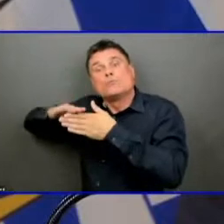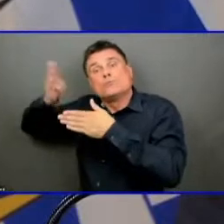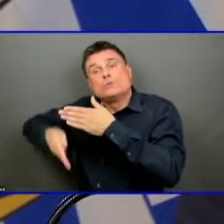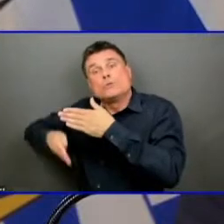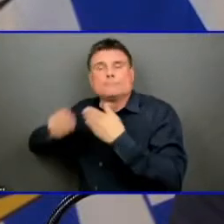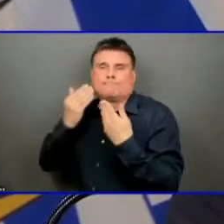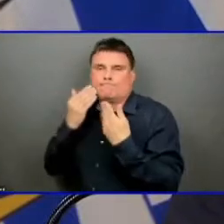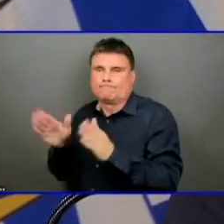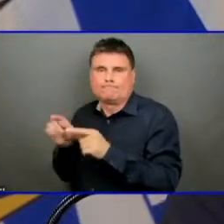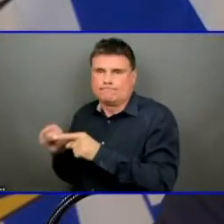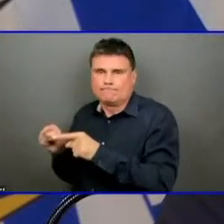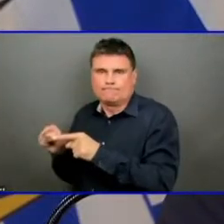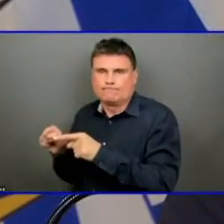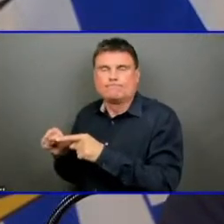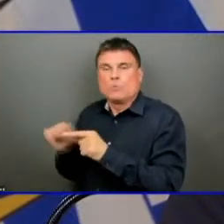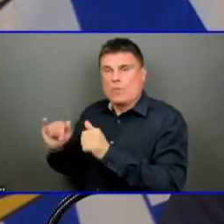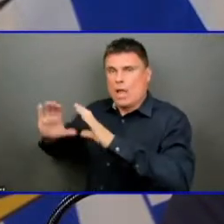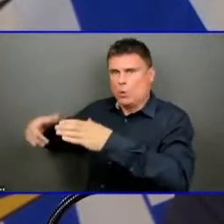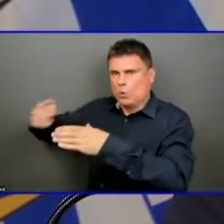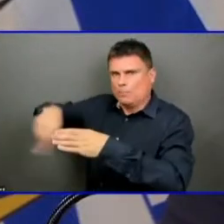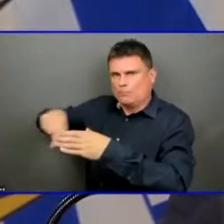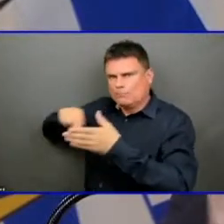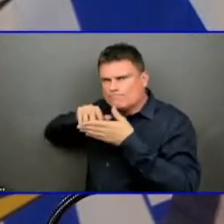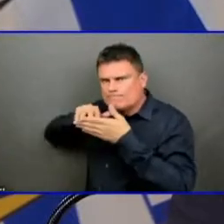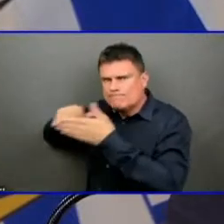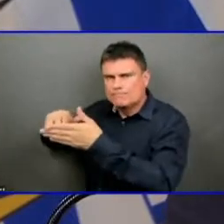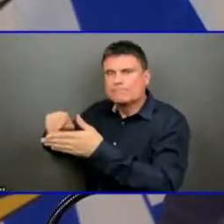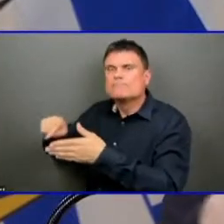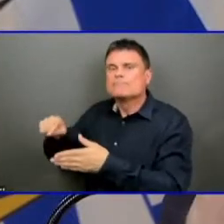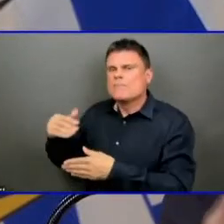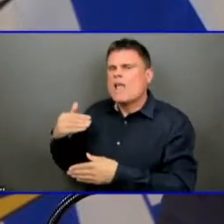care reference group that ensures that